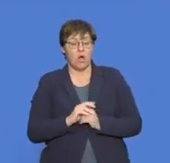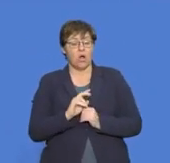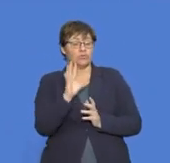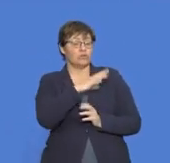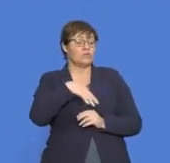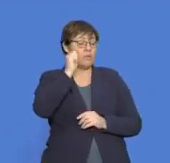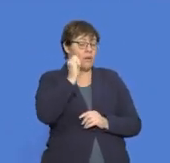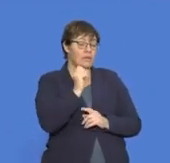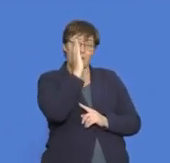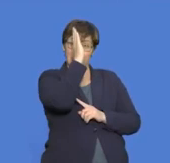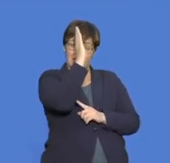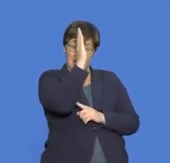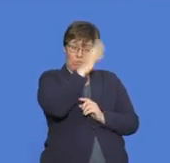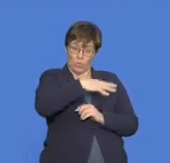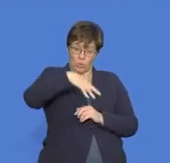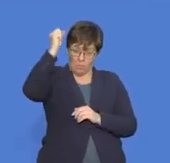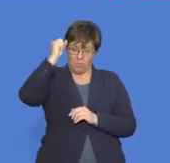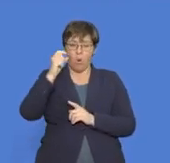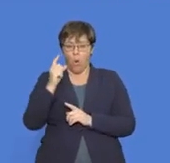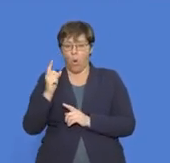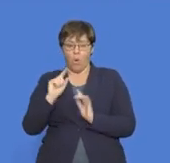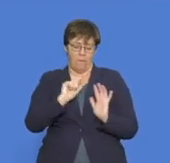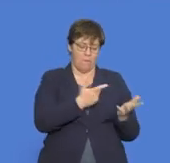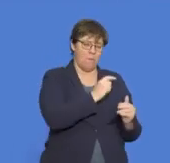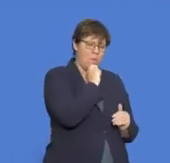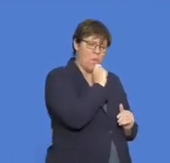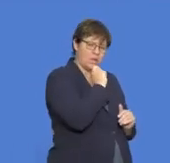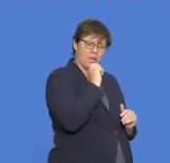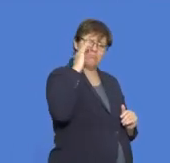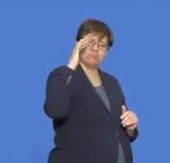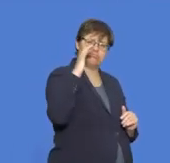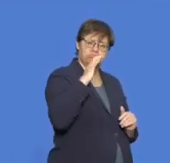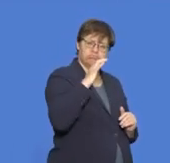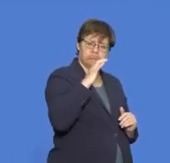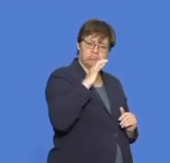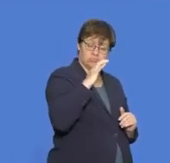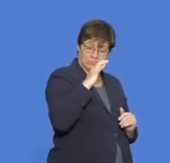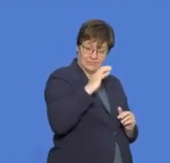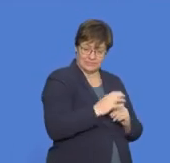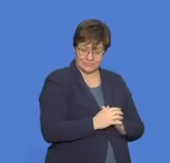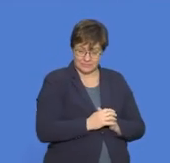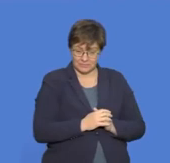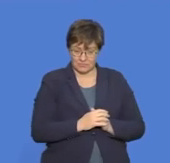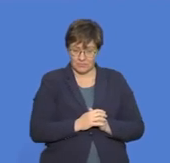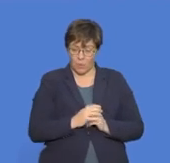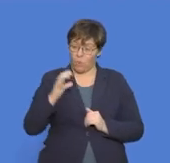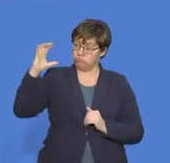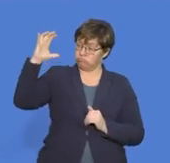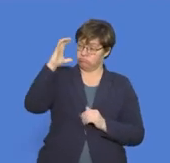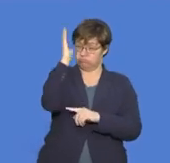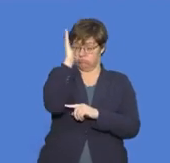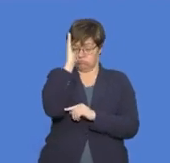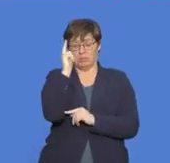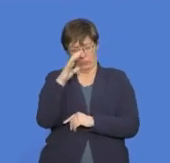transpiration occur at midday than just at 7 o'clock in the morning when the light is actually not bright? Well, let's have a